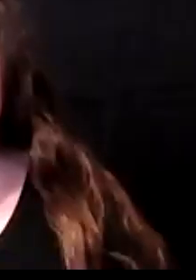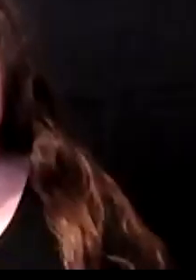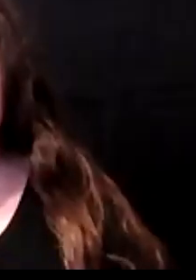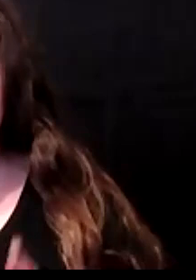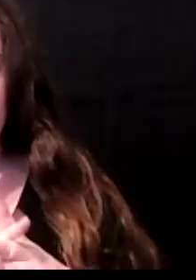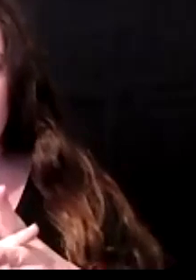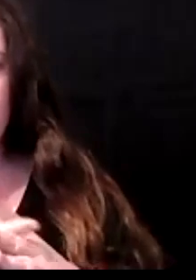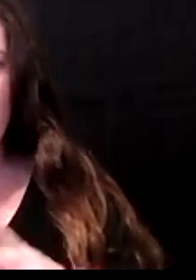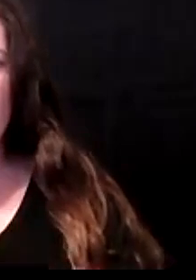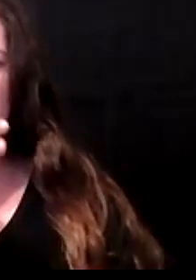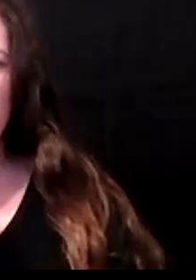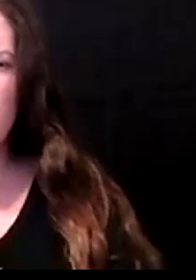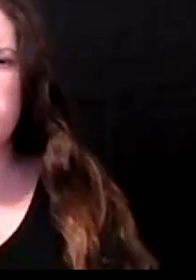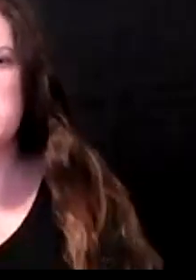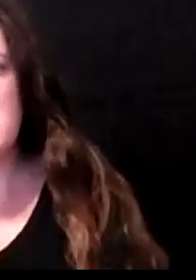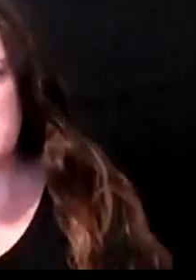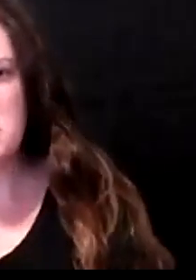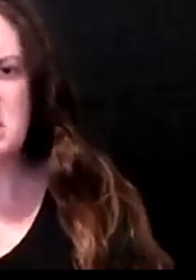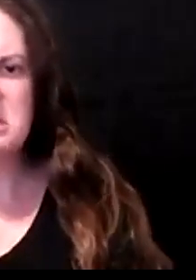7 to 8 minutes. Thanks for your patience.